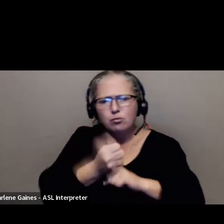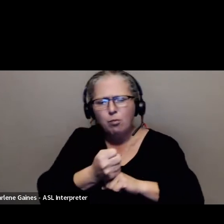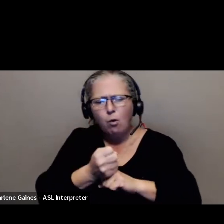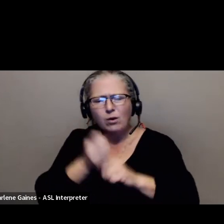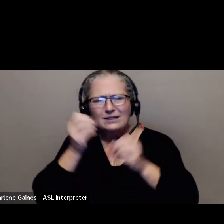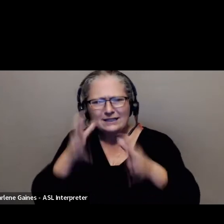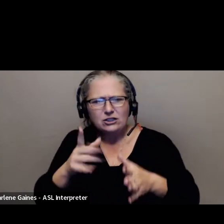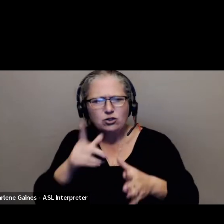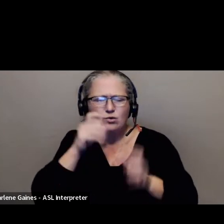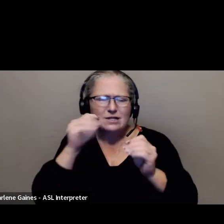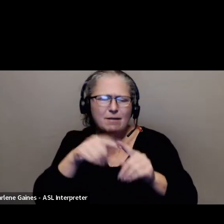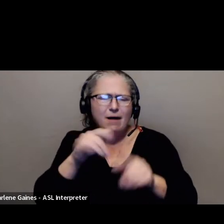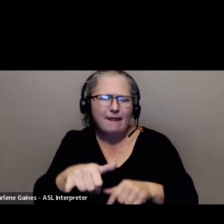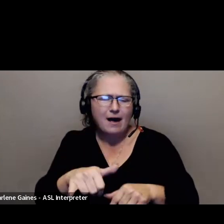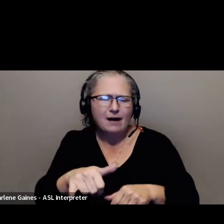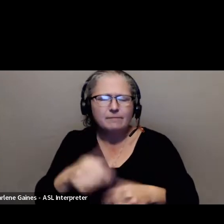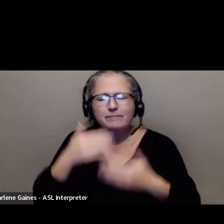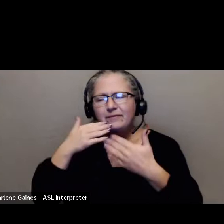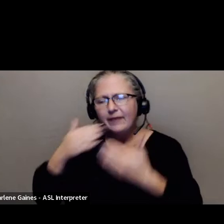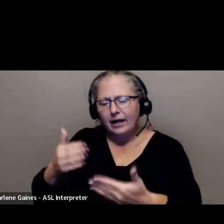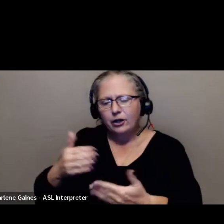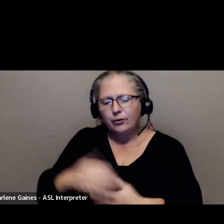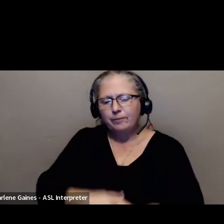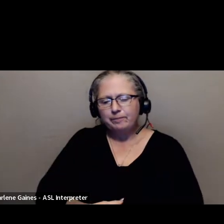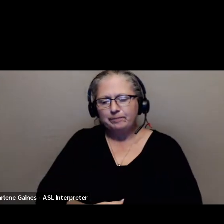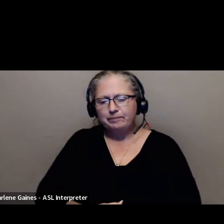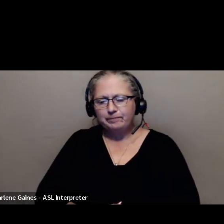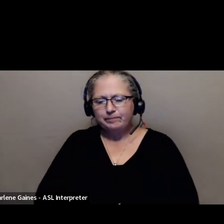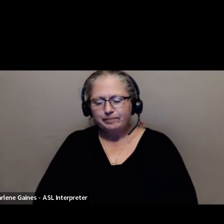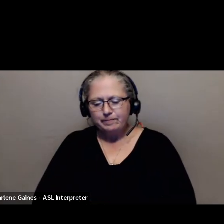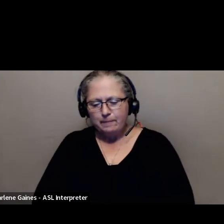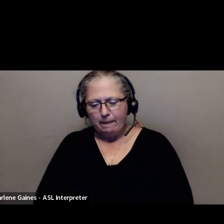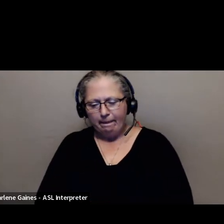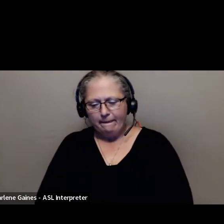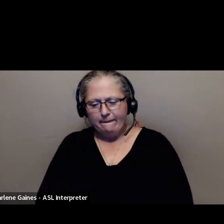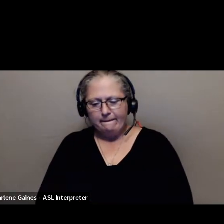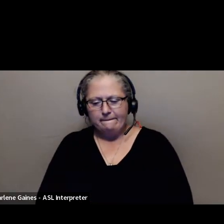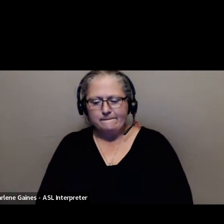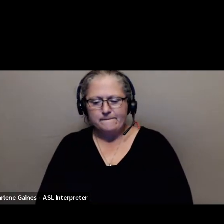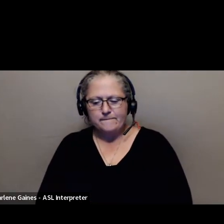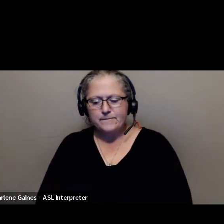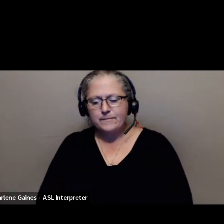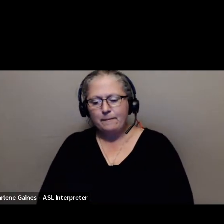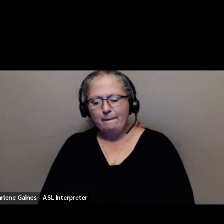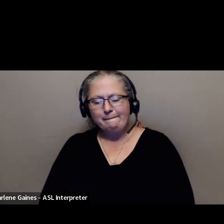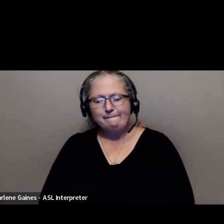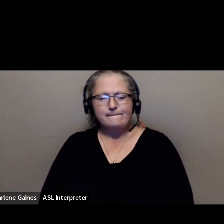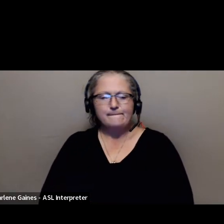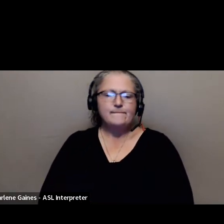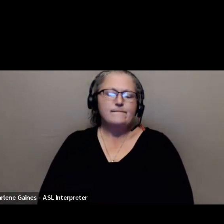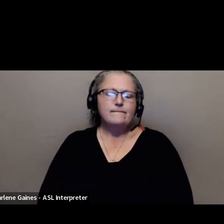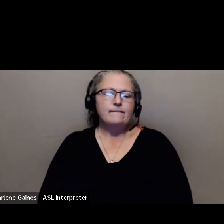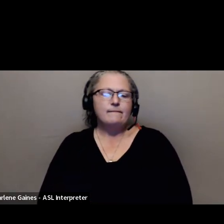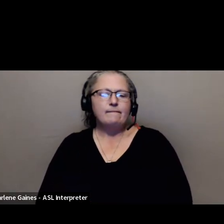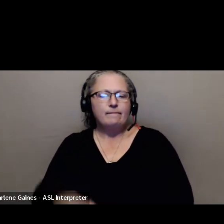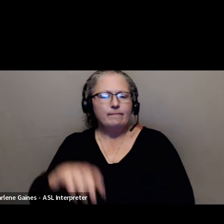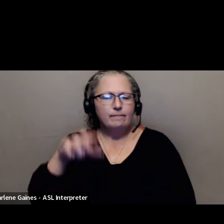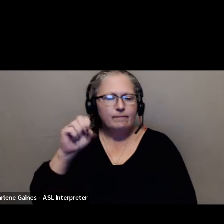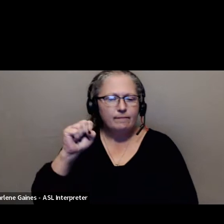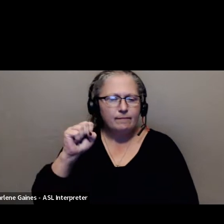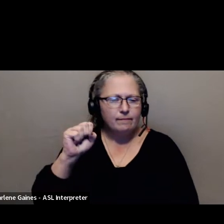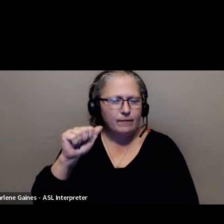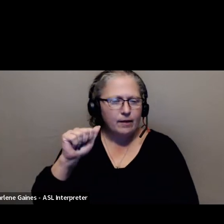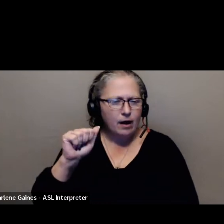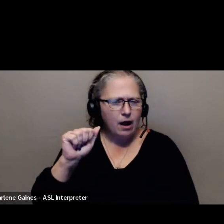this. Thank you. Mm-hmm. Thank you. Salam, you may unmute